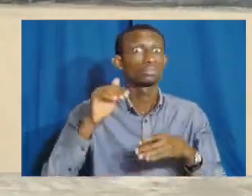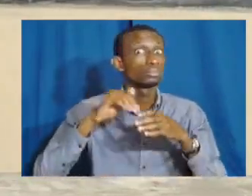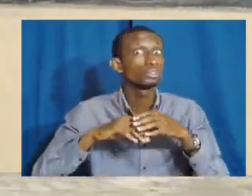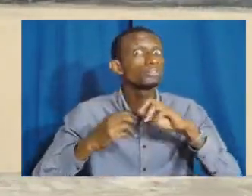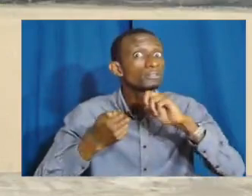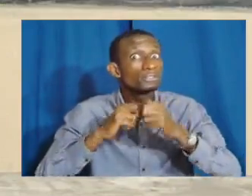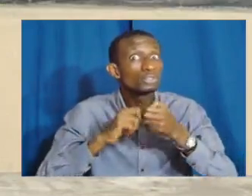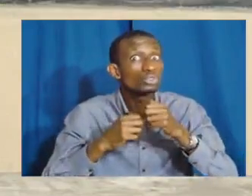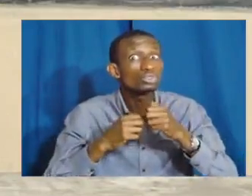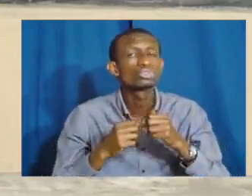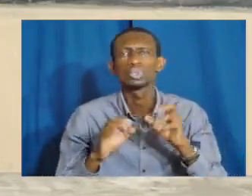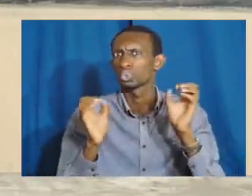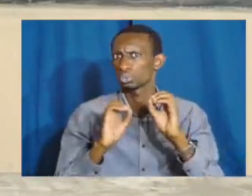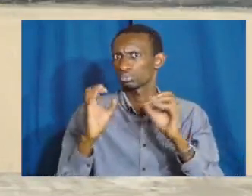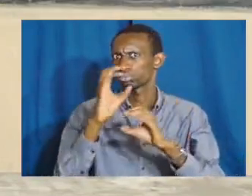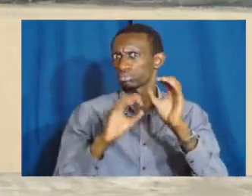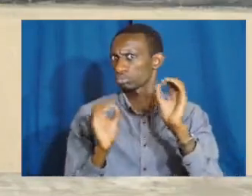And we start with the boiling point.